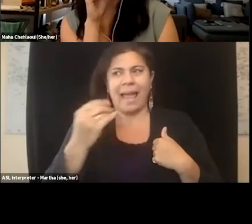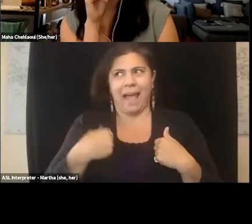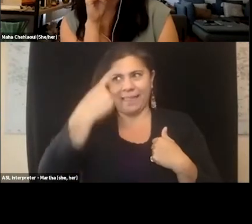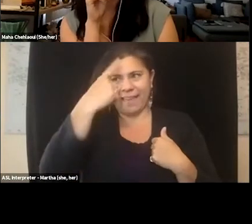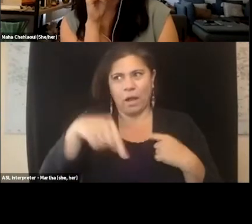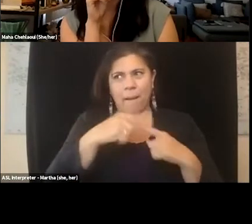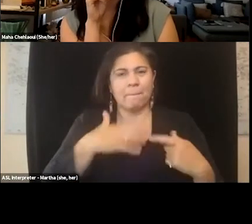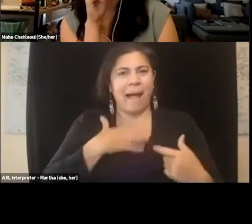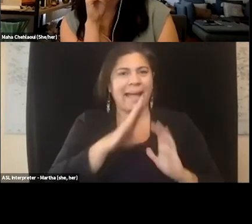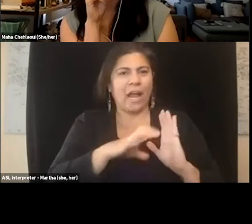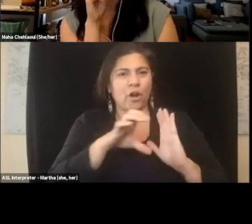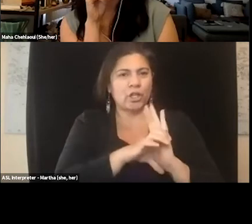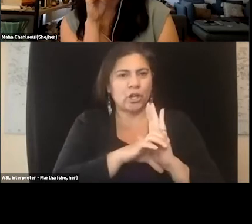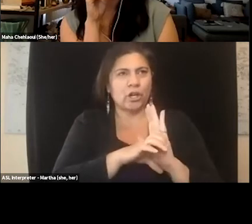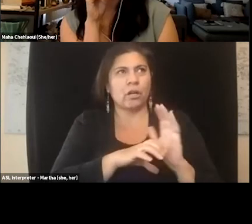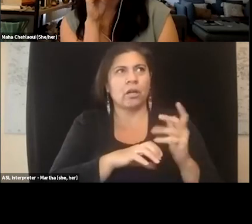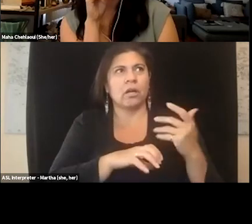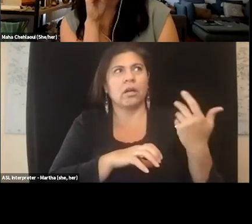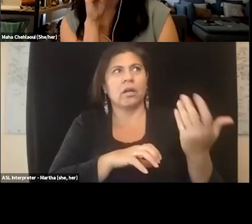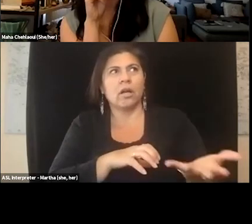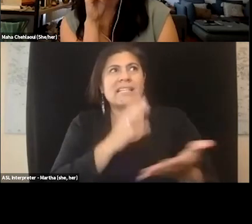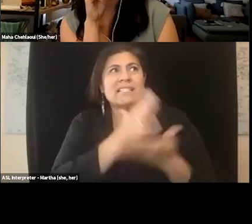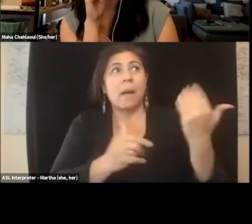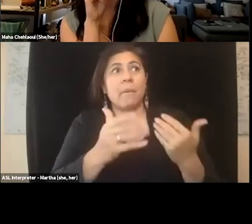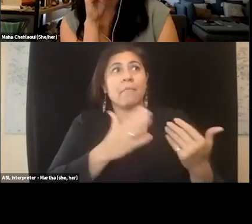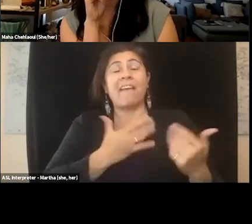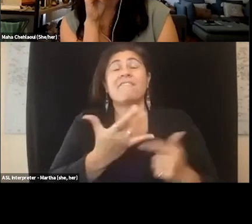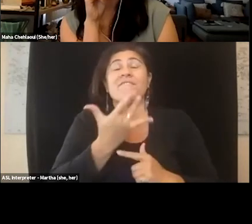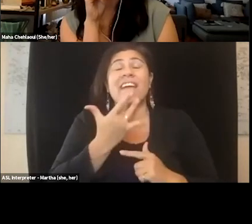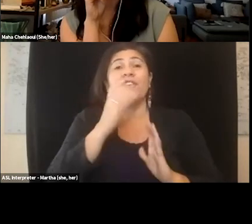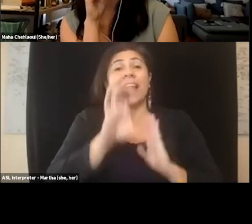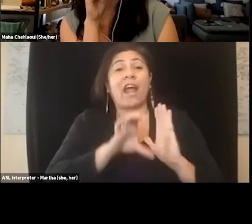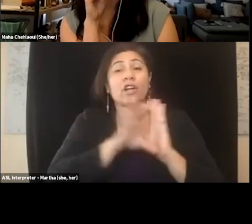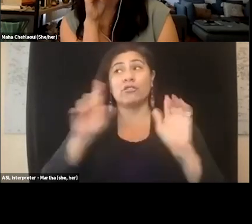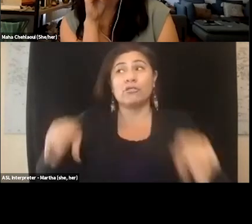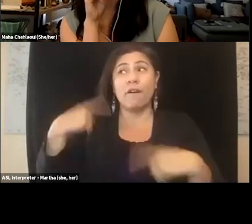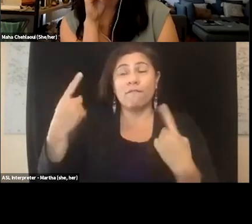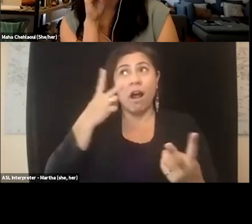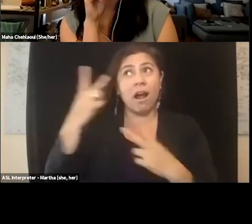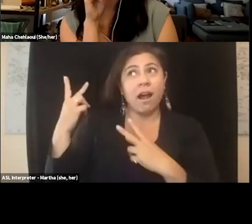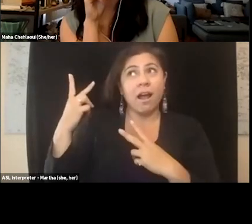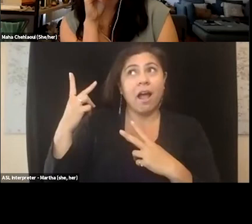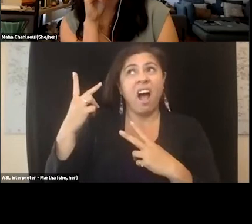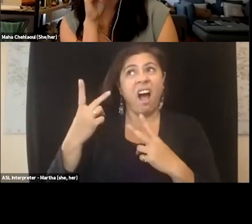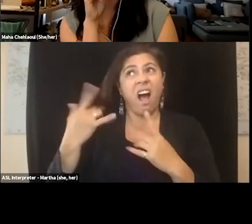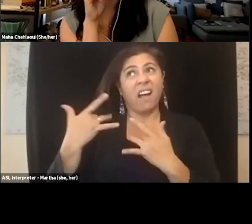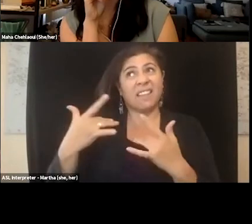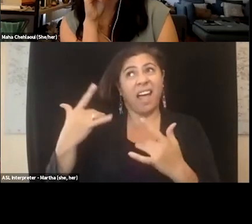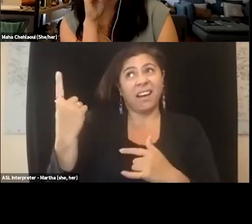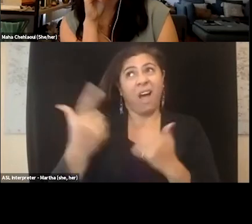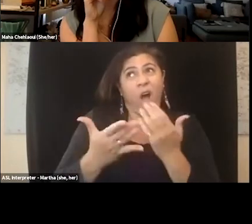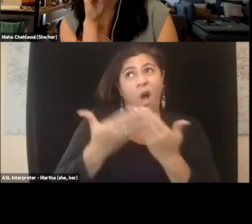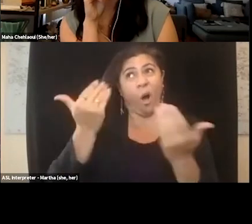been some of my most favorite characters, In fact, I would say almost always my favorite characters